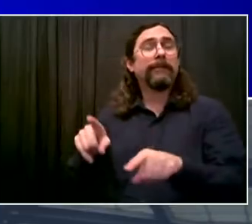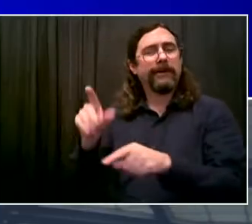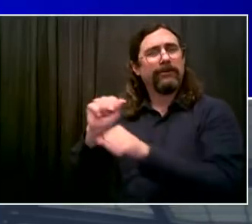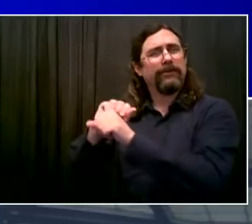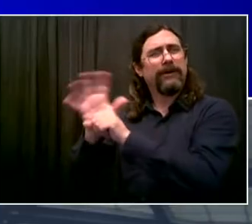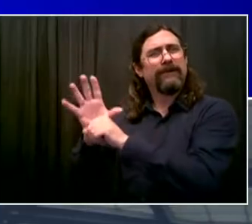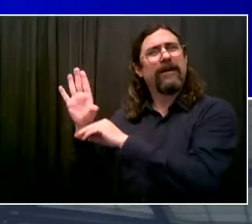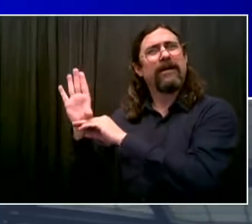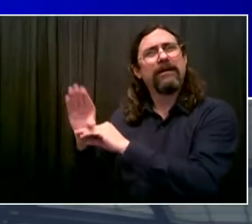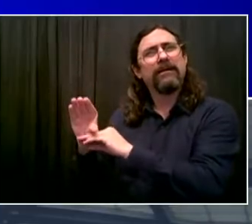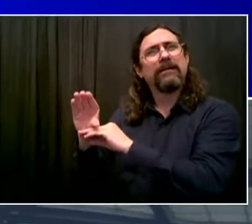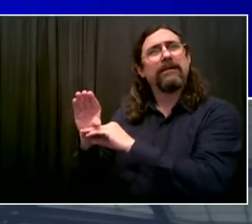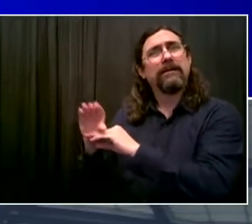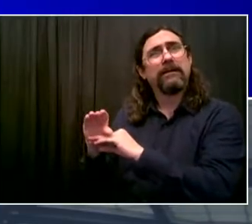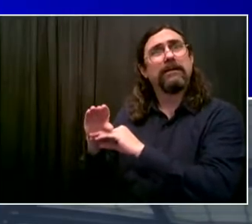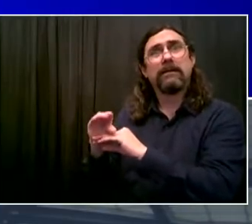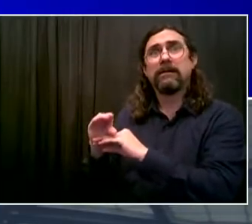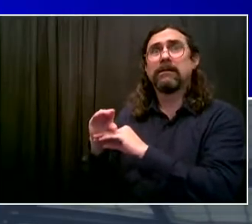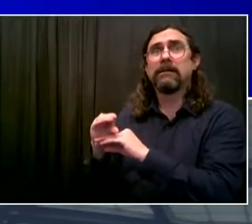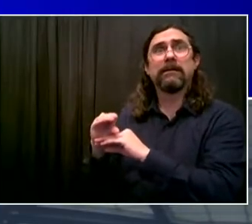the pandemic began.